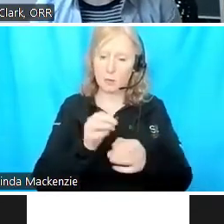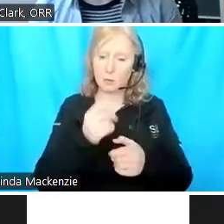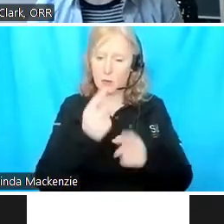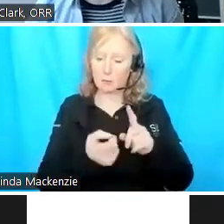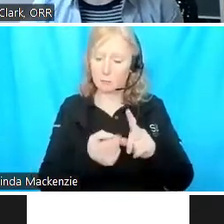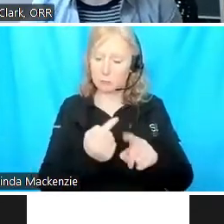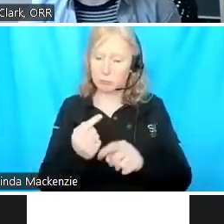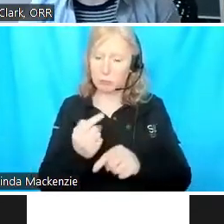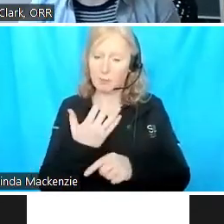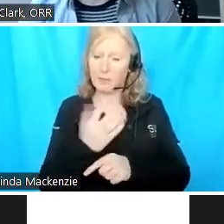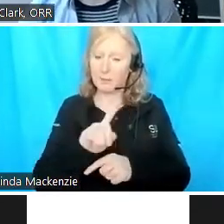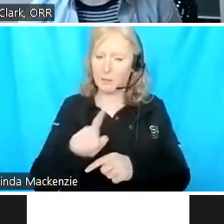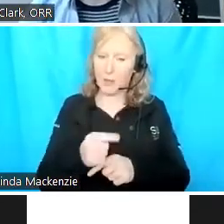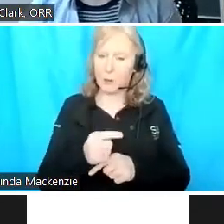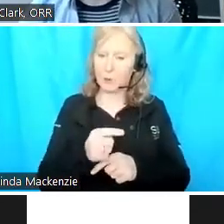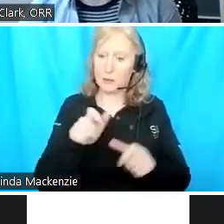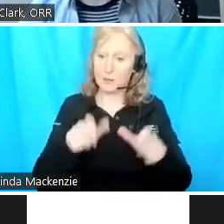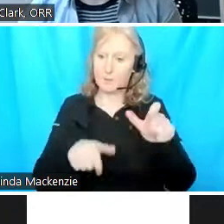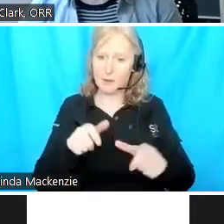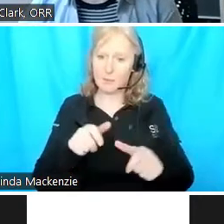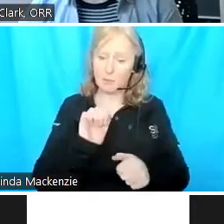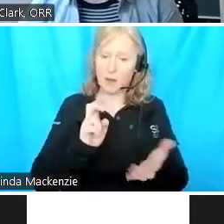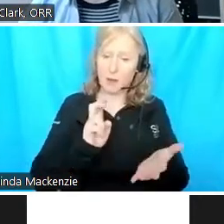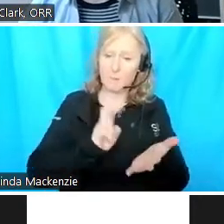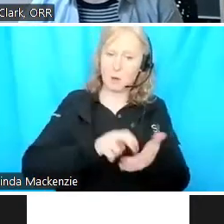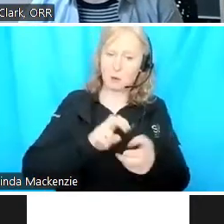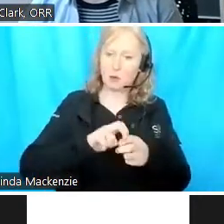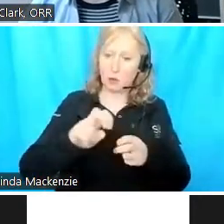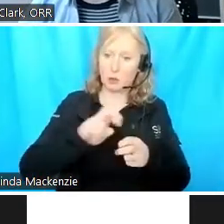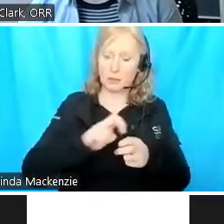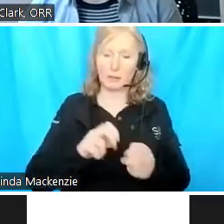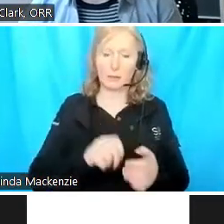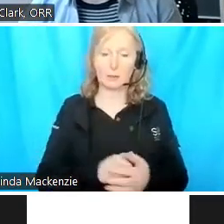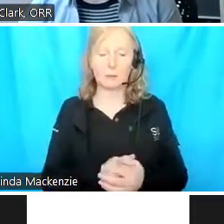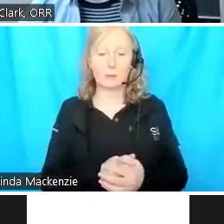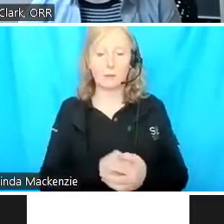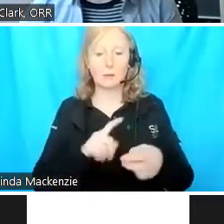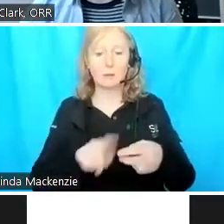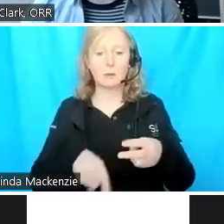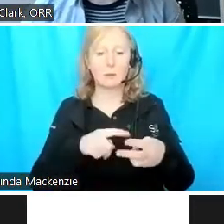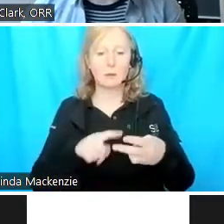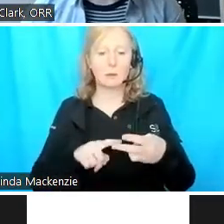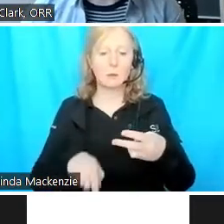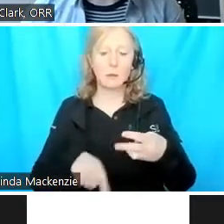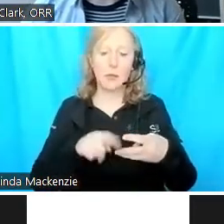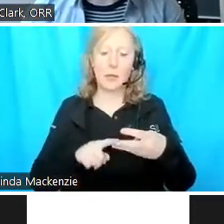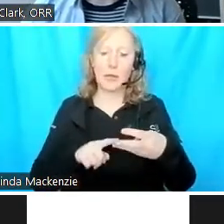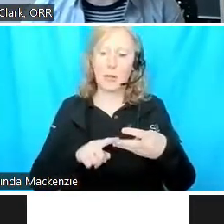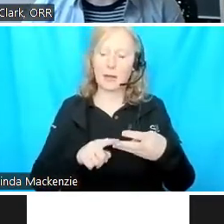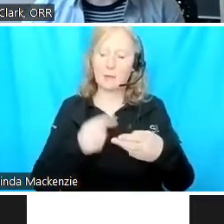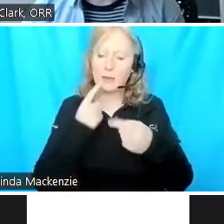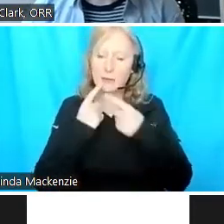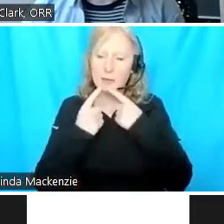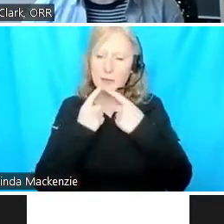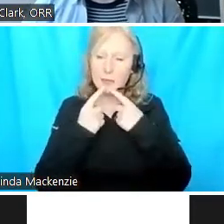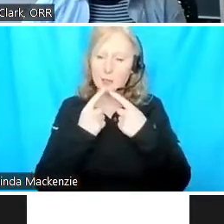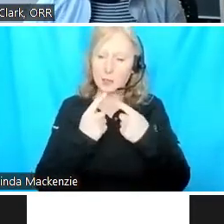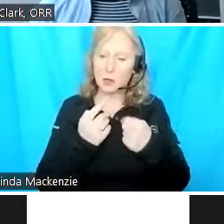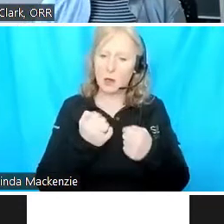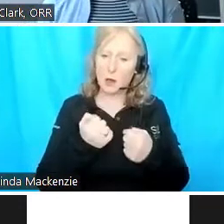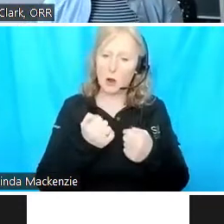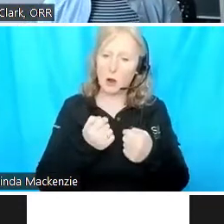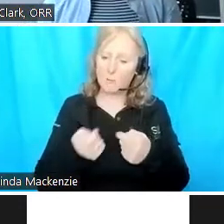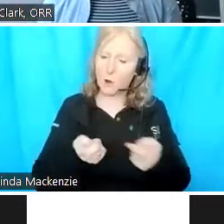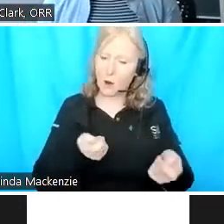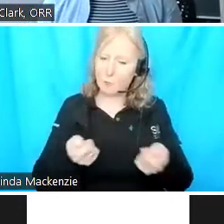passengers and their booked assistance journeys. We collect periodic data on operator performance.